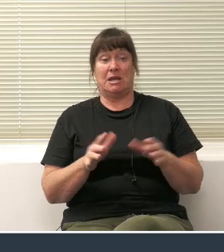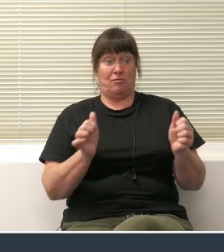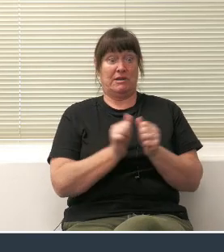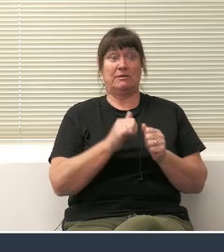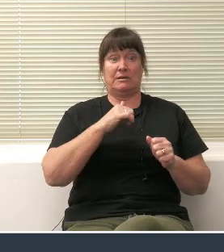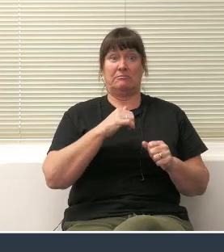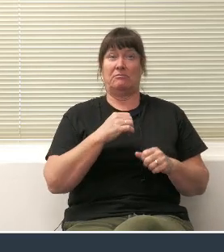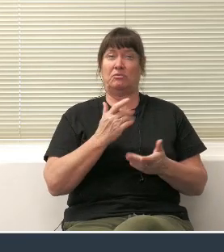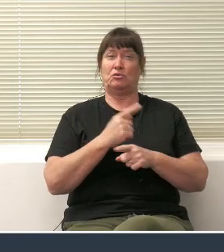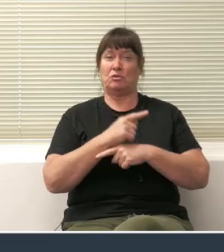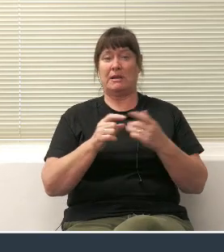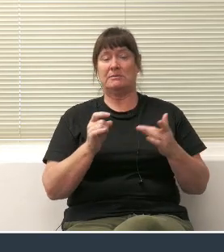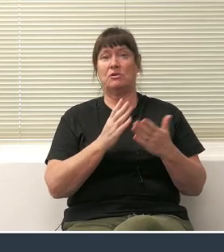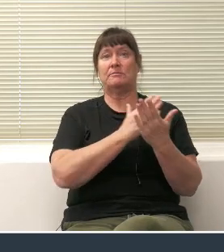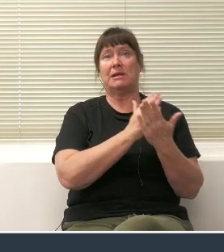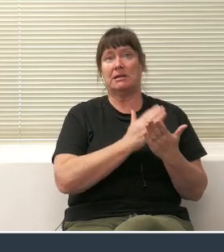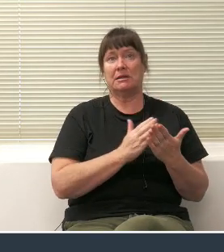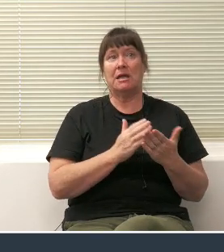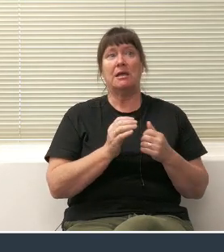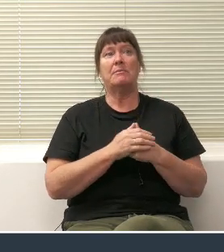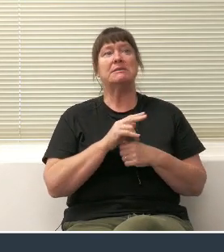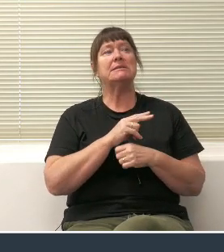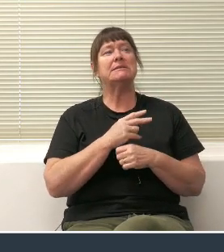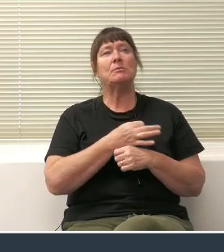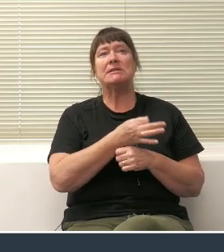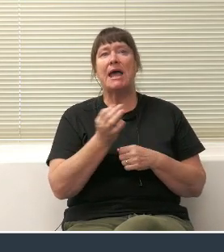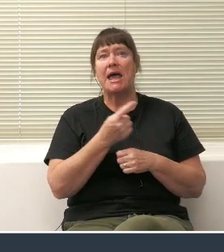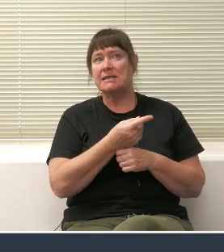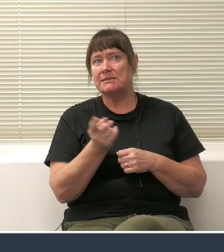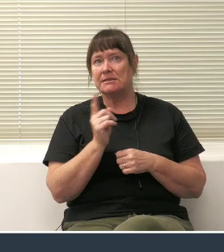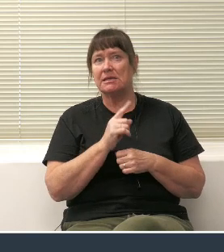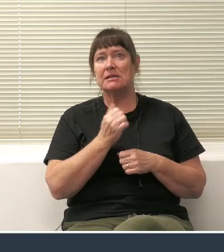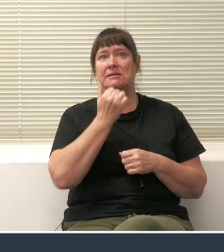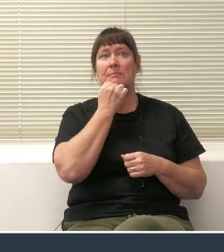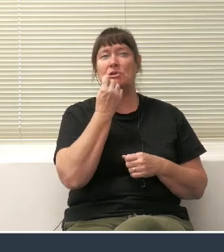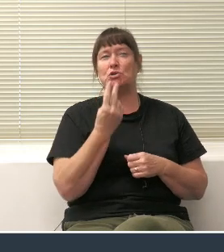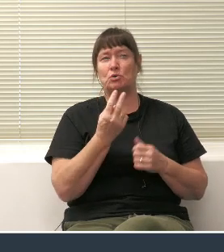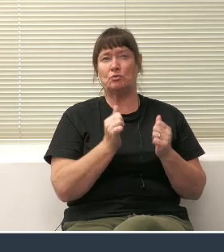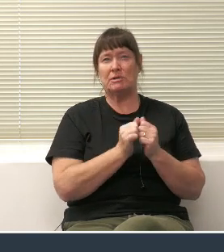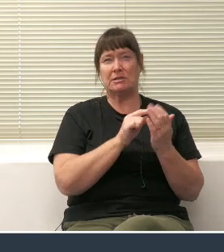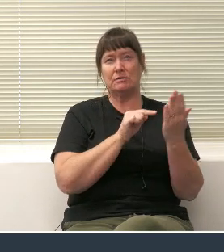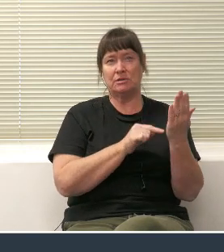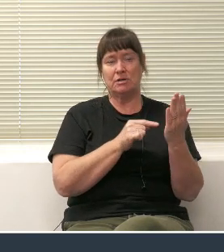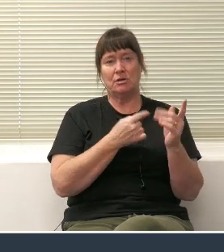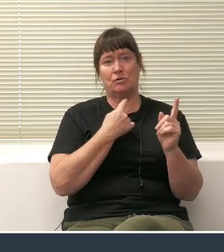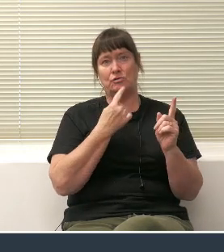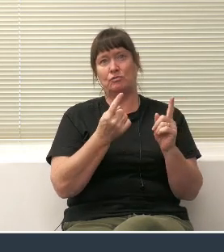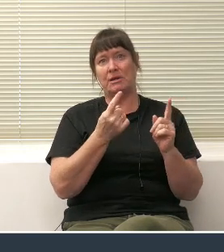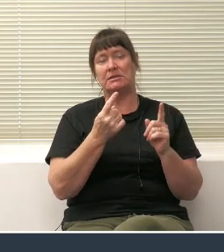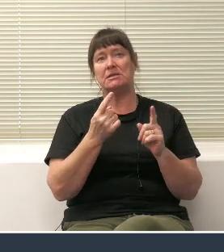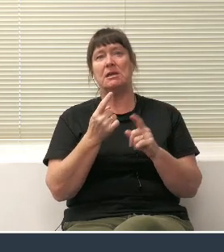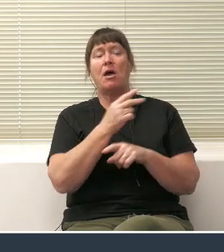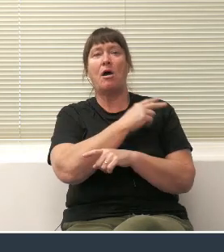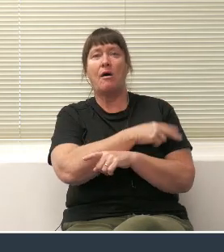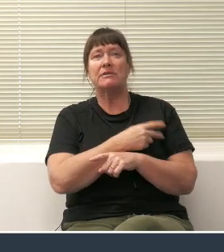resolution. Just seeing the level of comfort amongst the councillors to just number 2 in the resolution there, direct officers to execute divestment, but at no